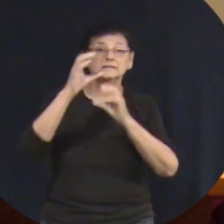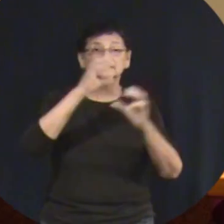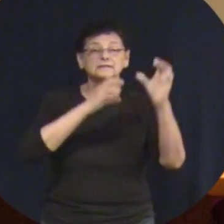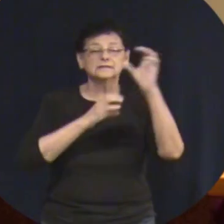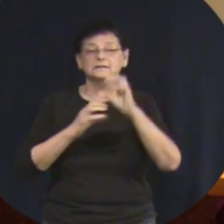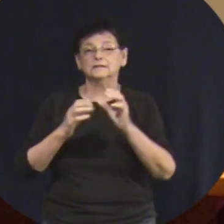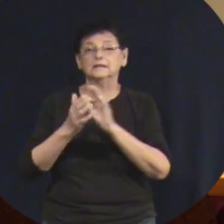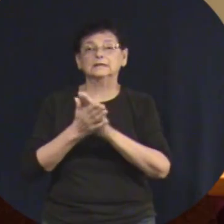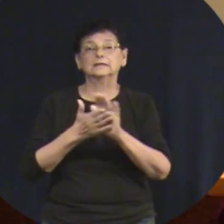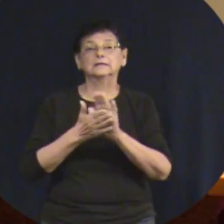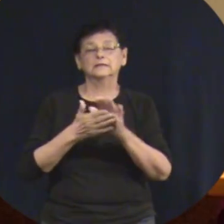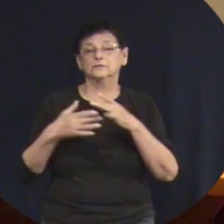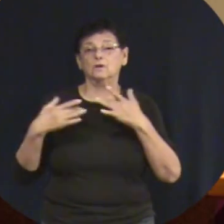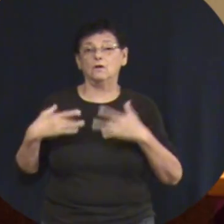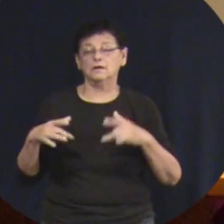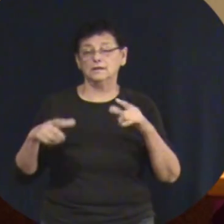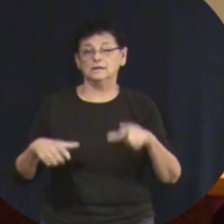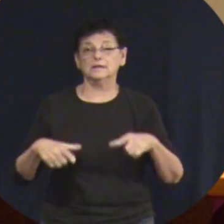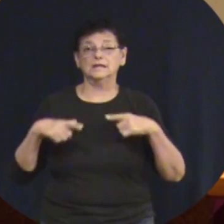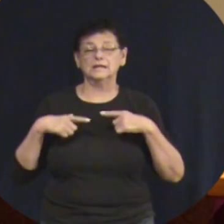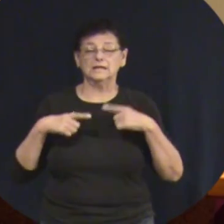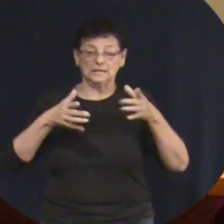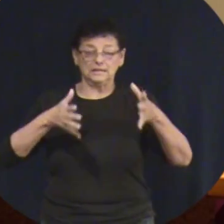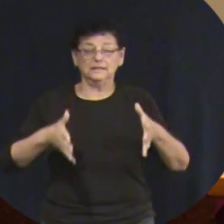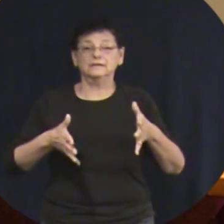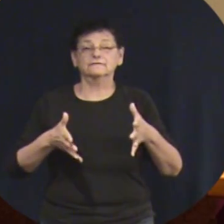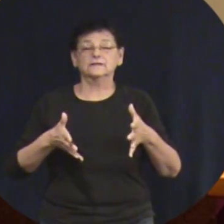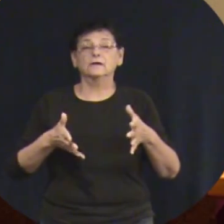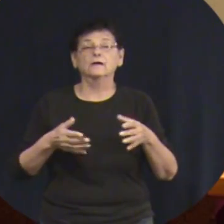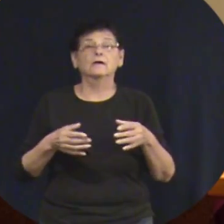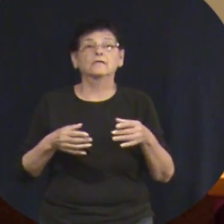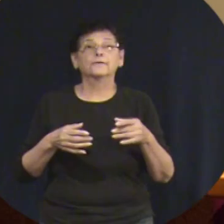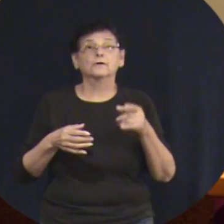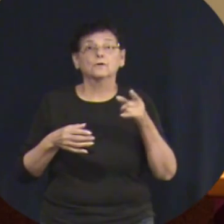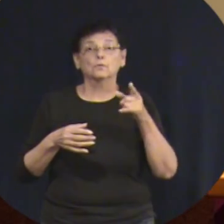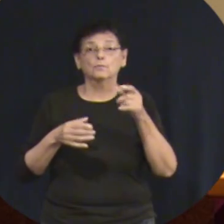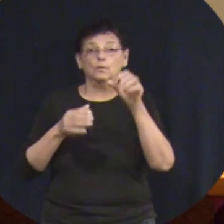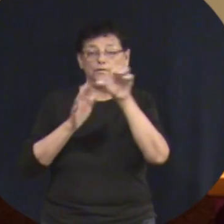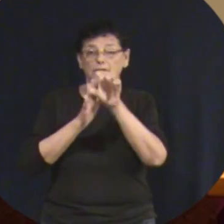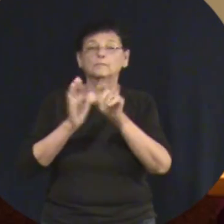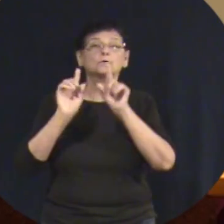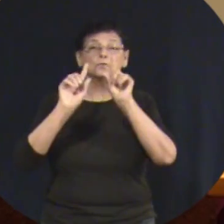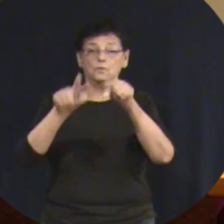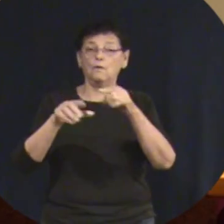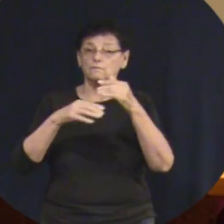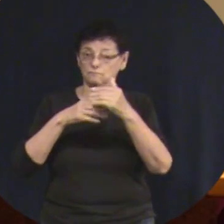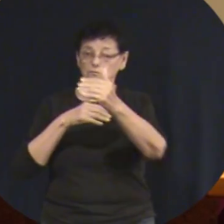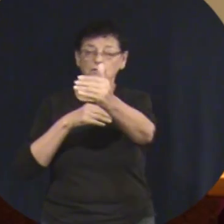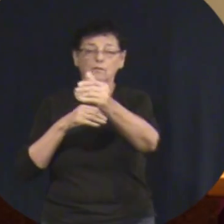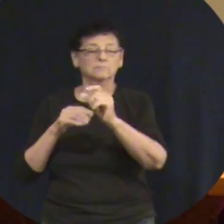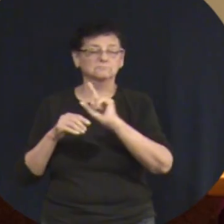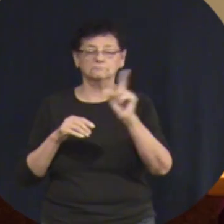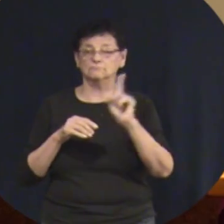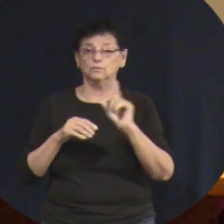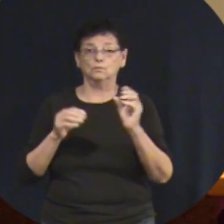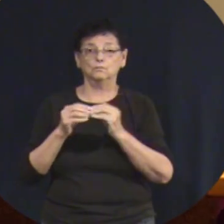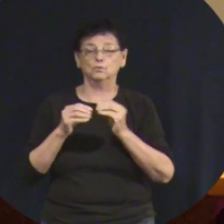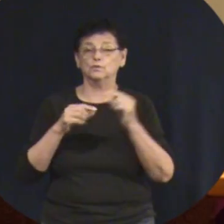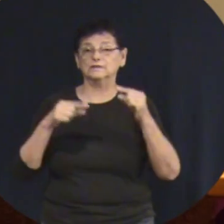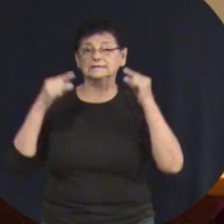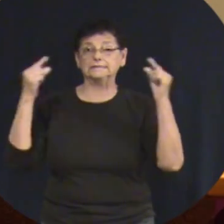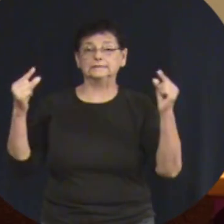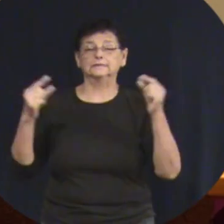a contrite heart. For he leaves the woman also with a command, "Go, and from now on, do not